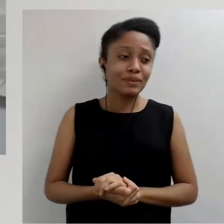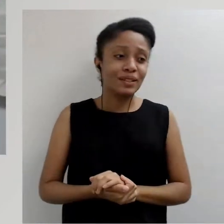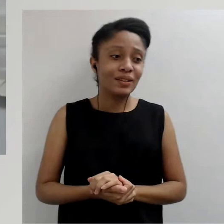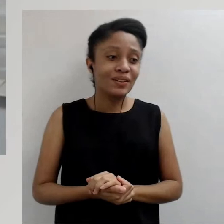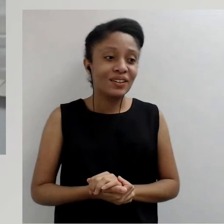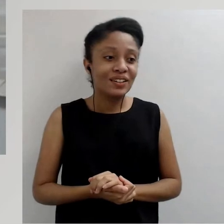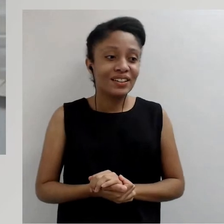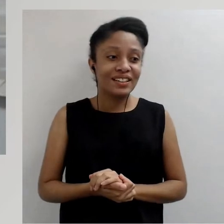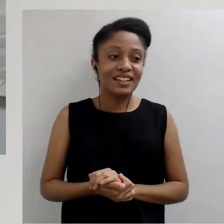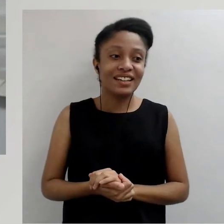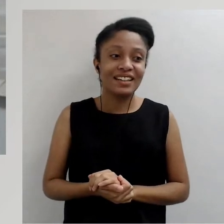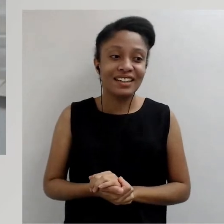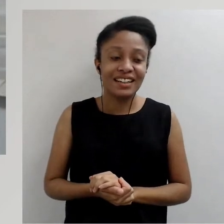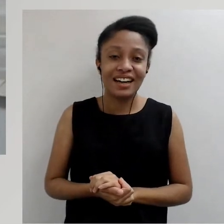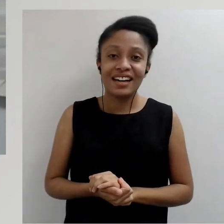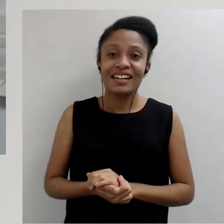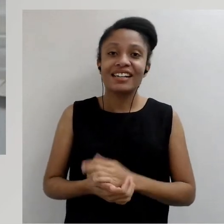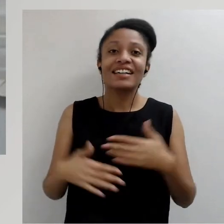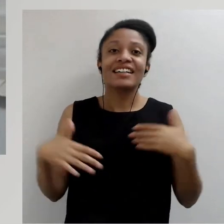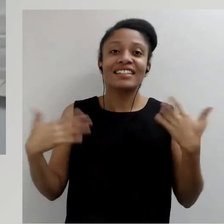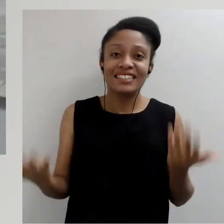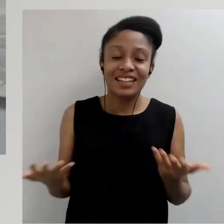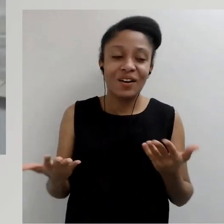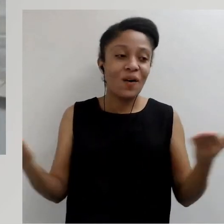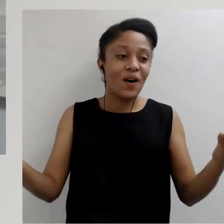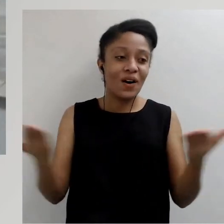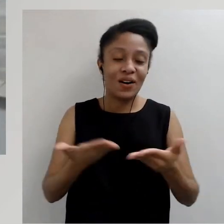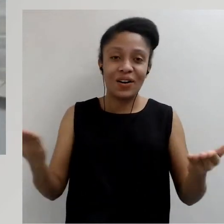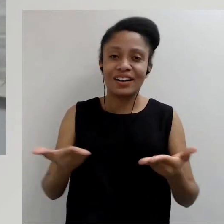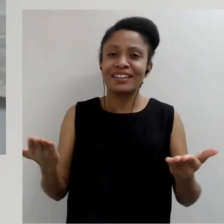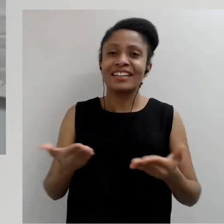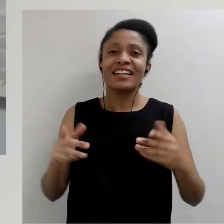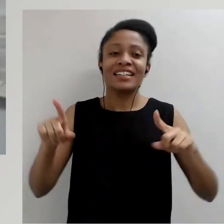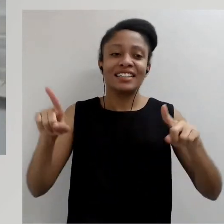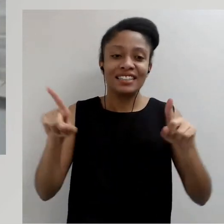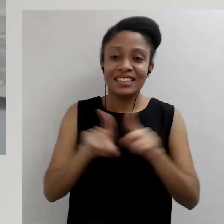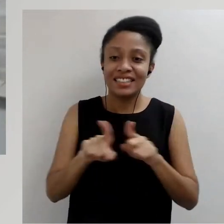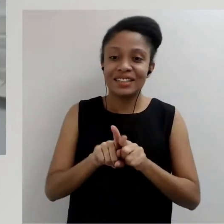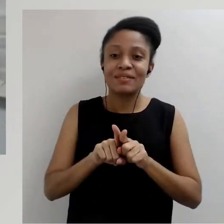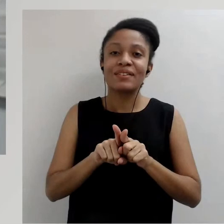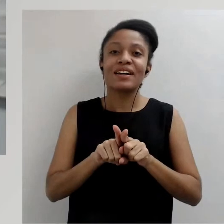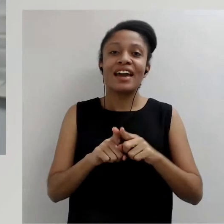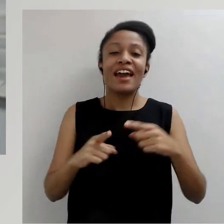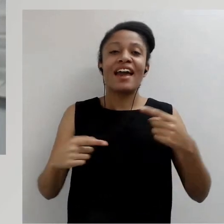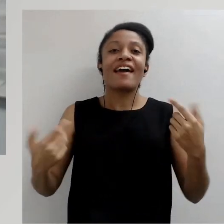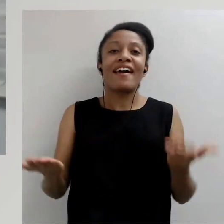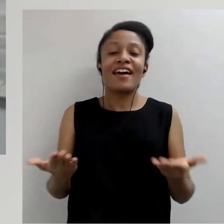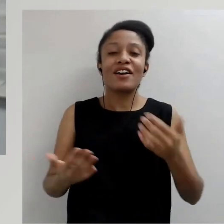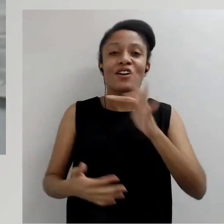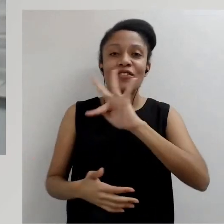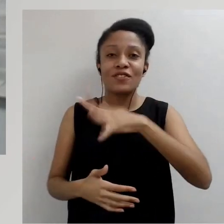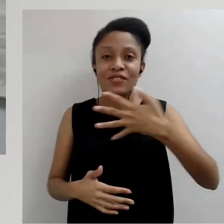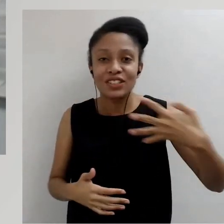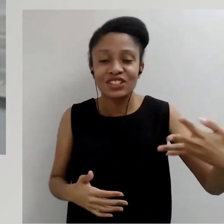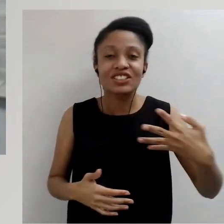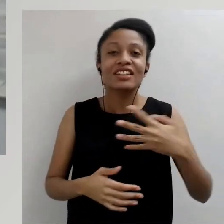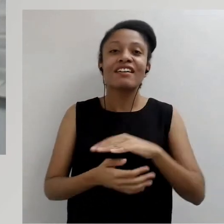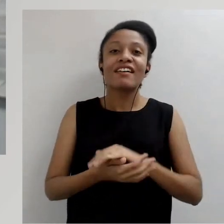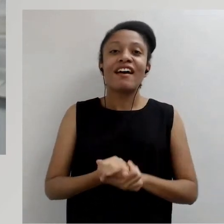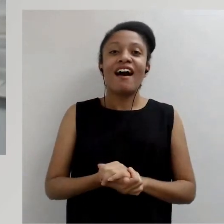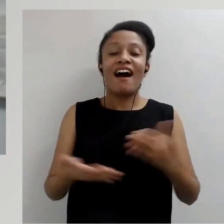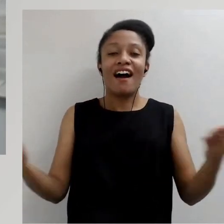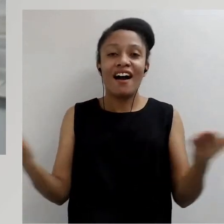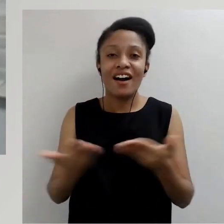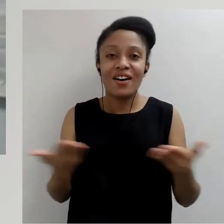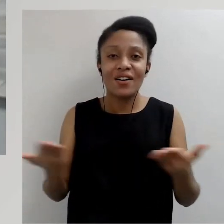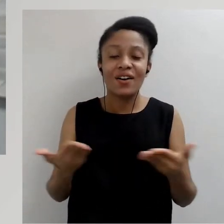Thank you, Daflon. It's a pleasure to meet you here in such a well-organized event by Firjan and